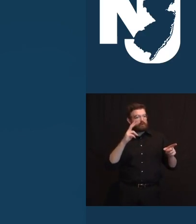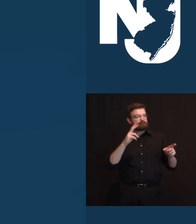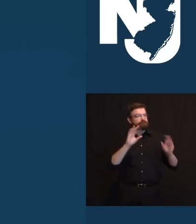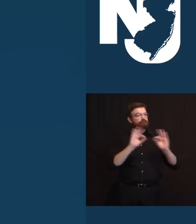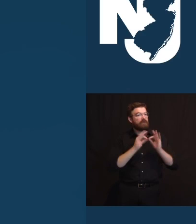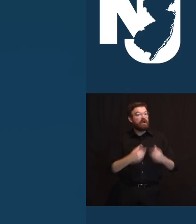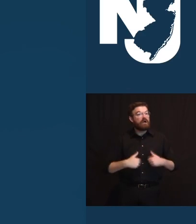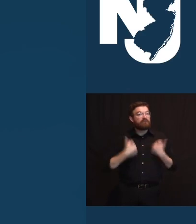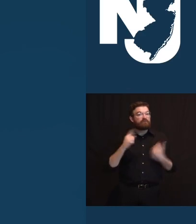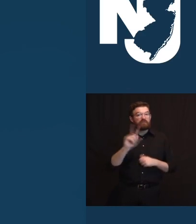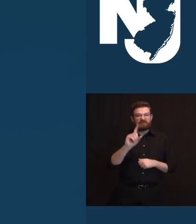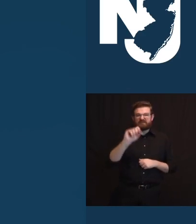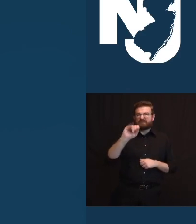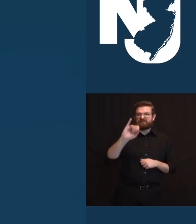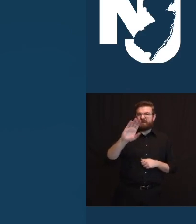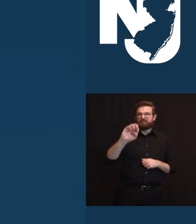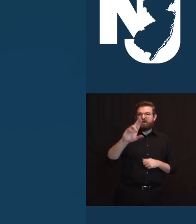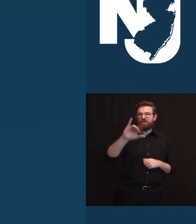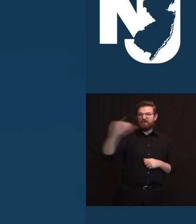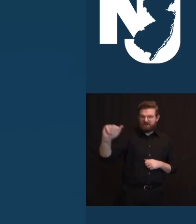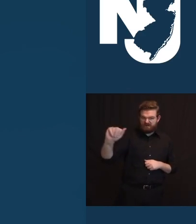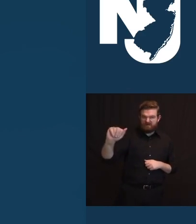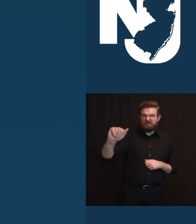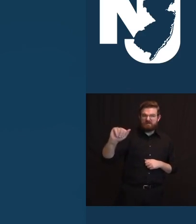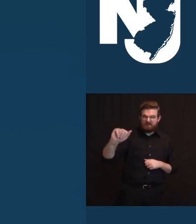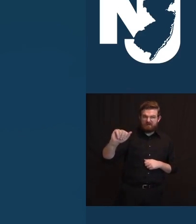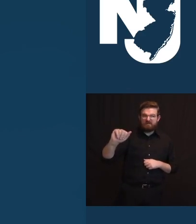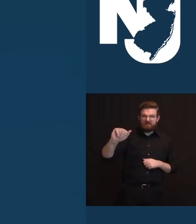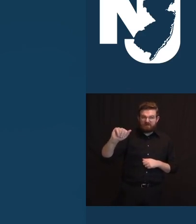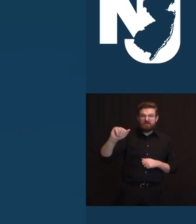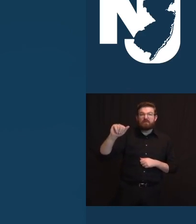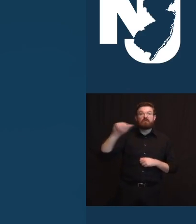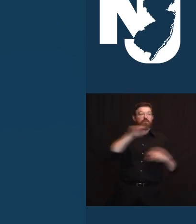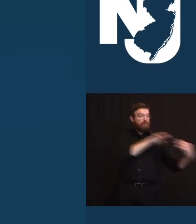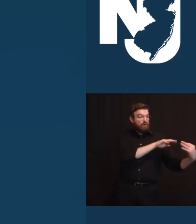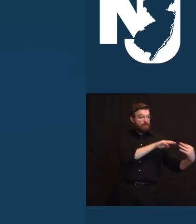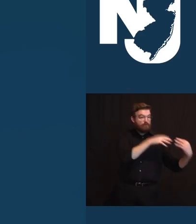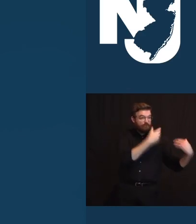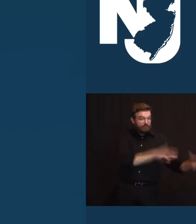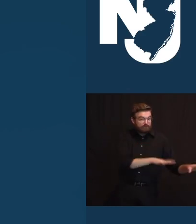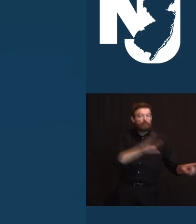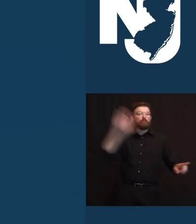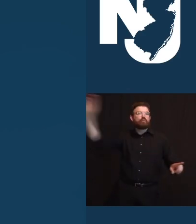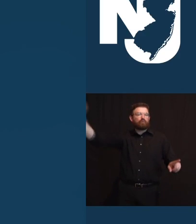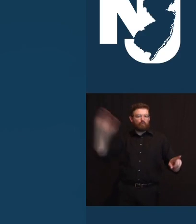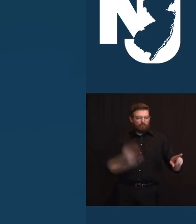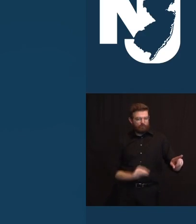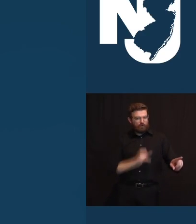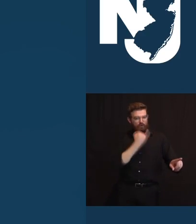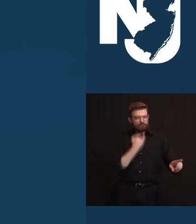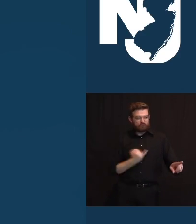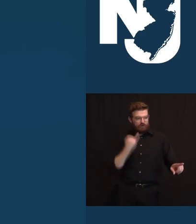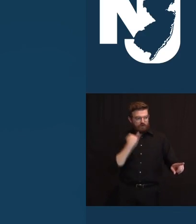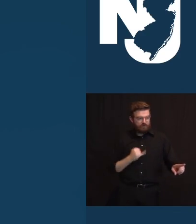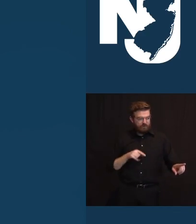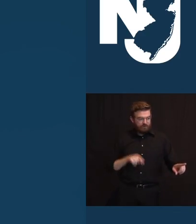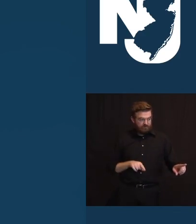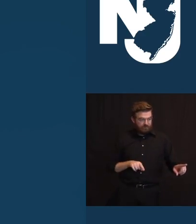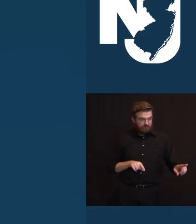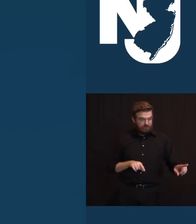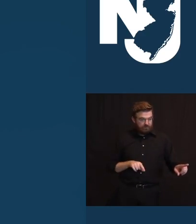war, the family moved to Israel, where Esther earned her bachelor's, master's, and doctoral degrees at Technion,